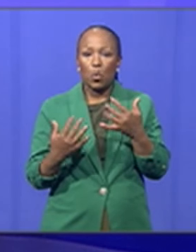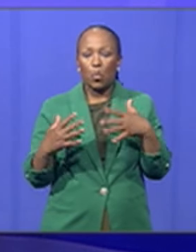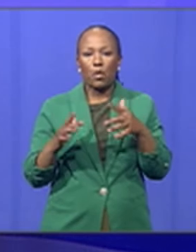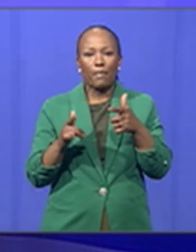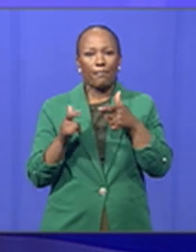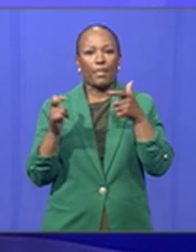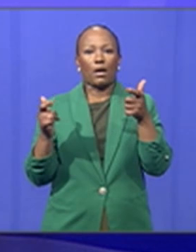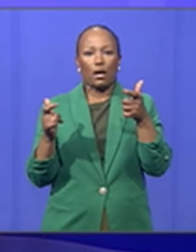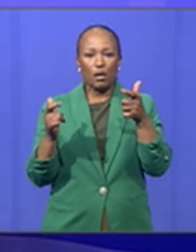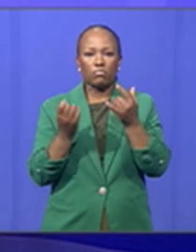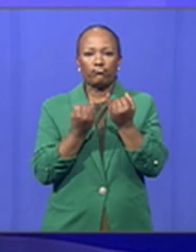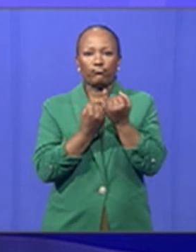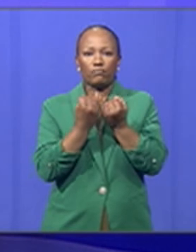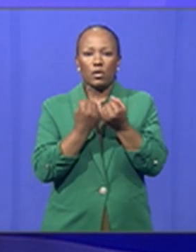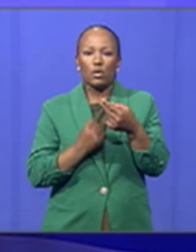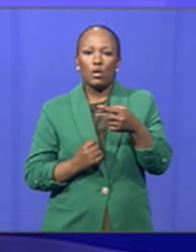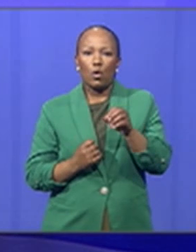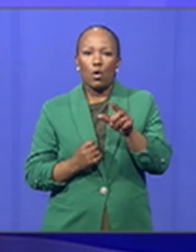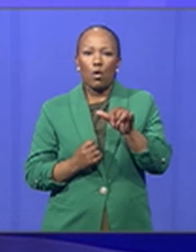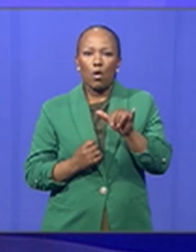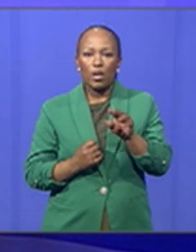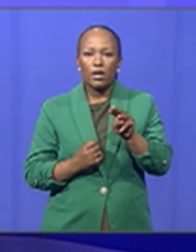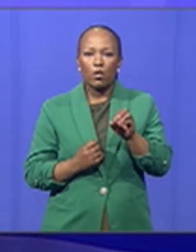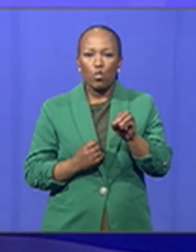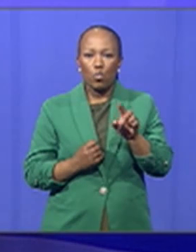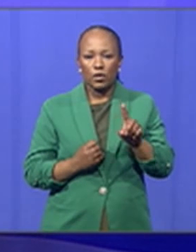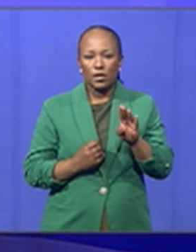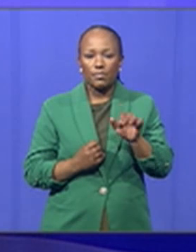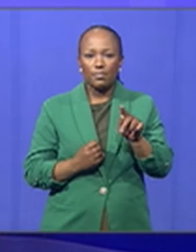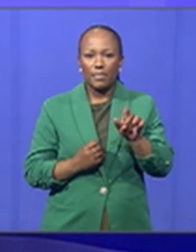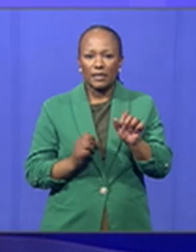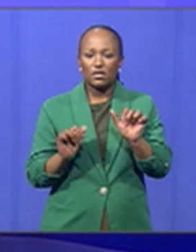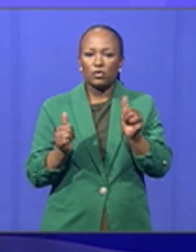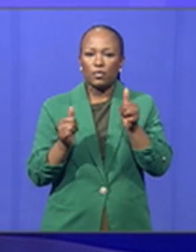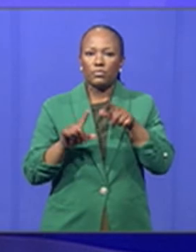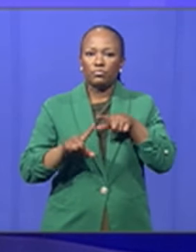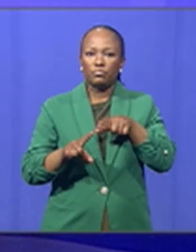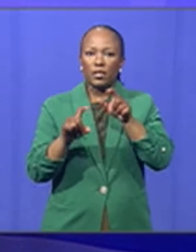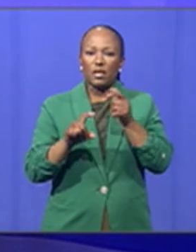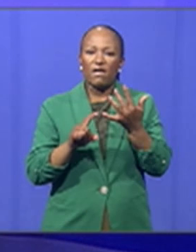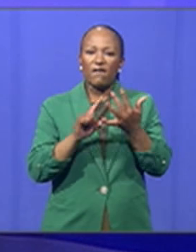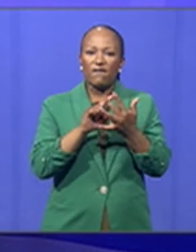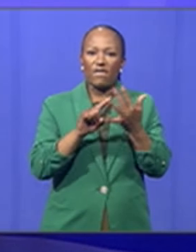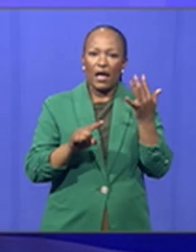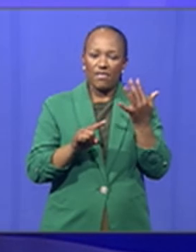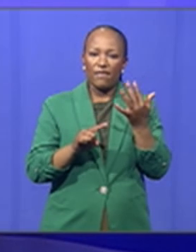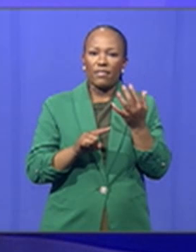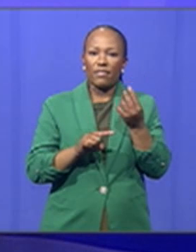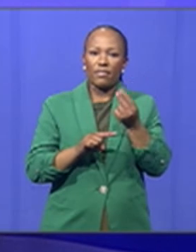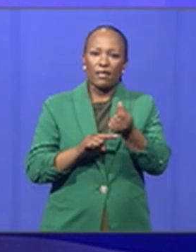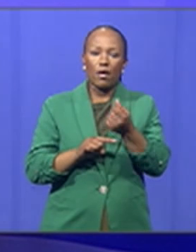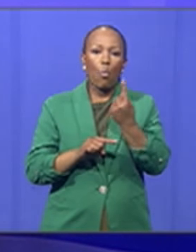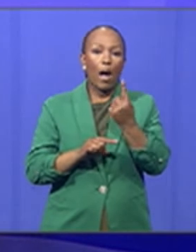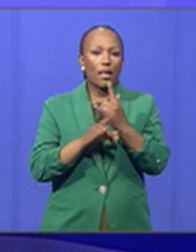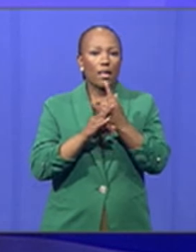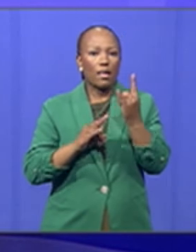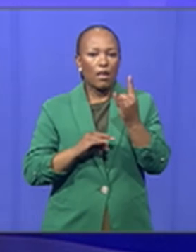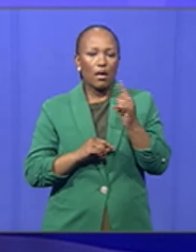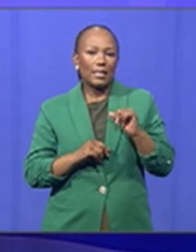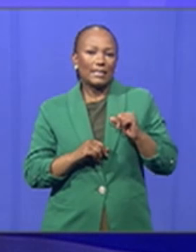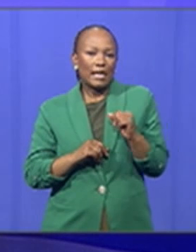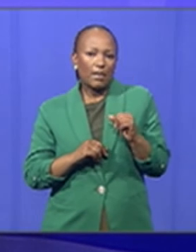taba phadišanong ya Hollywood Bets Super League. Sehlopha se šašarile dipapading tše 5 gomme sa fenya ye tee ka monwana kgahlanong le Stellenbosch FC